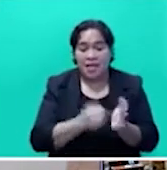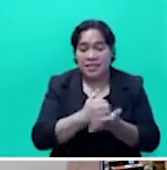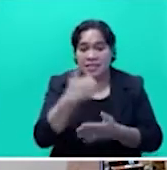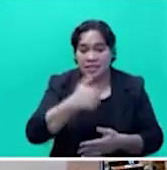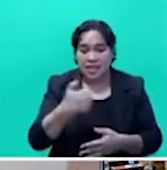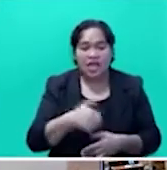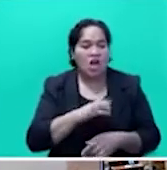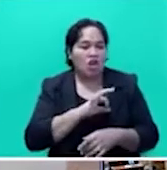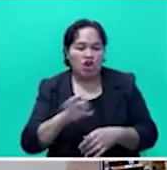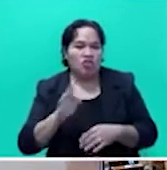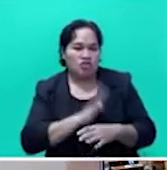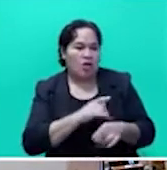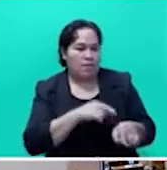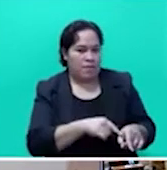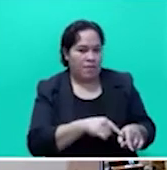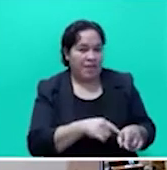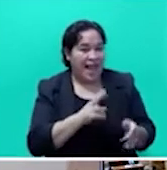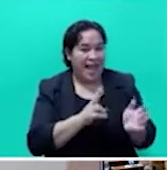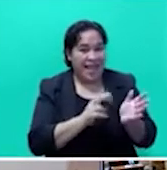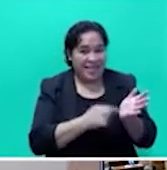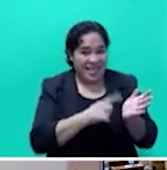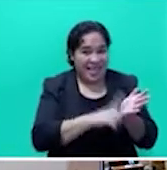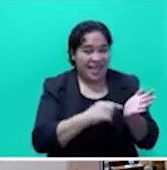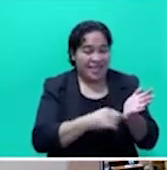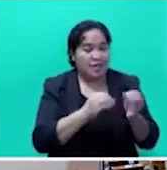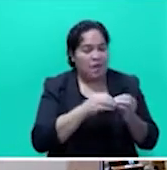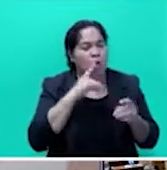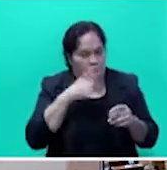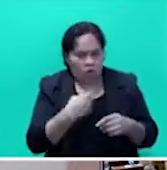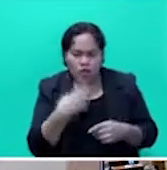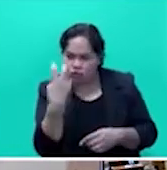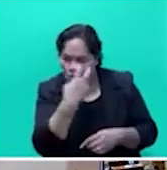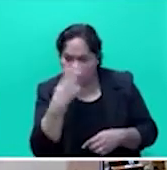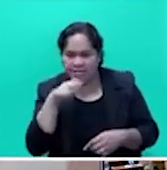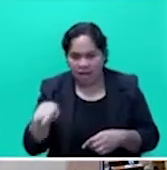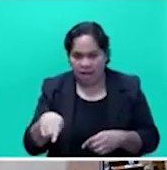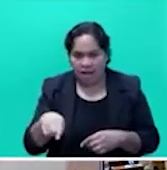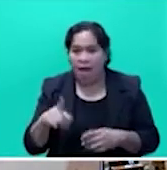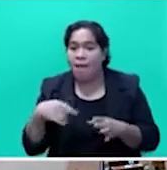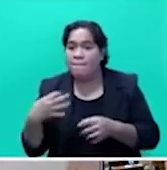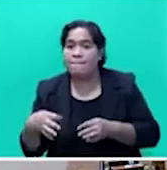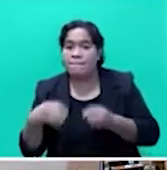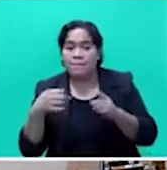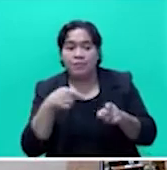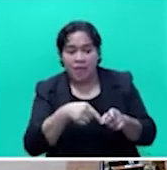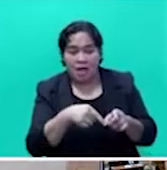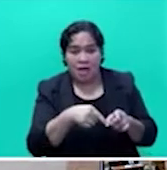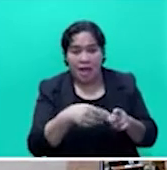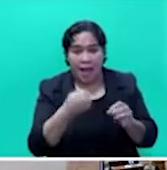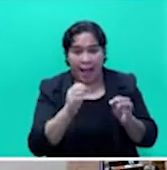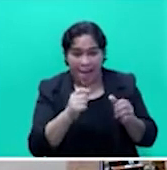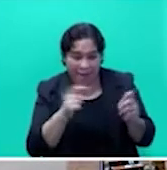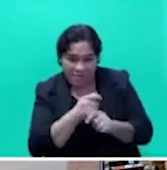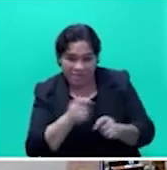continuing with the current system they have in place of monitoring compliance of lease terms and conditions. And the proposed amendment does not hinder the process and